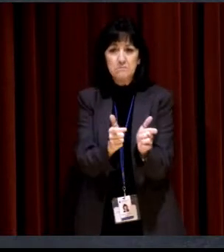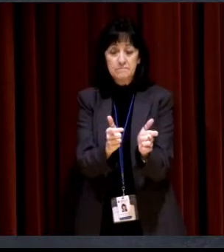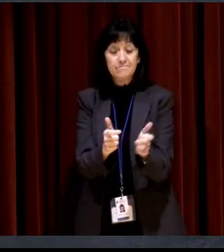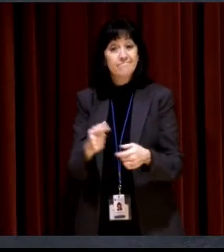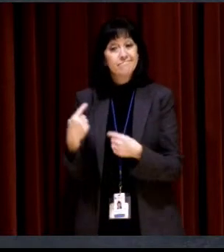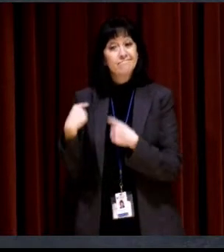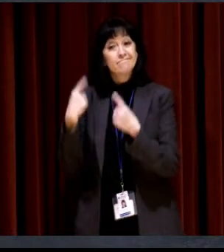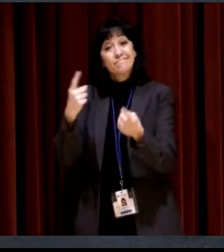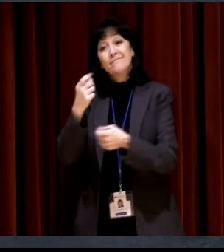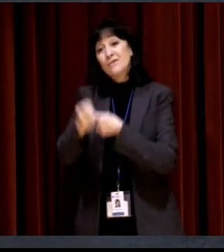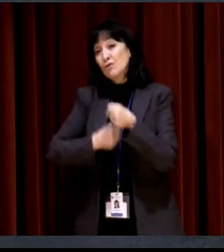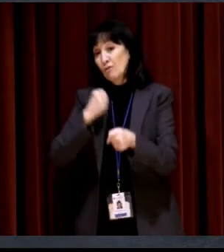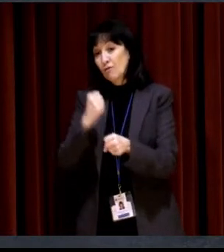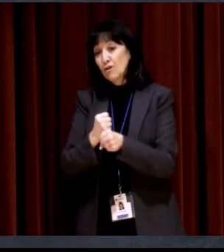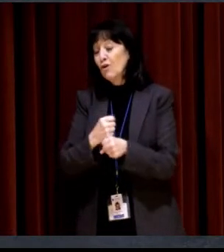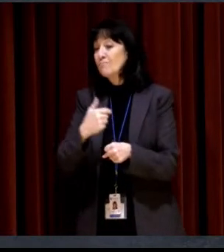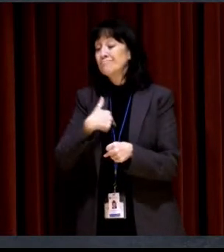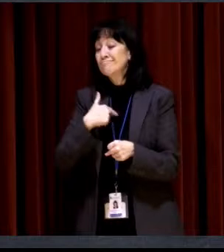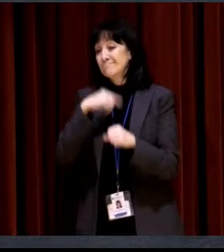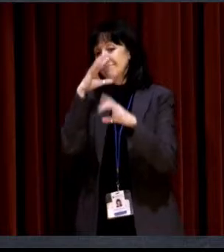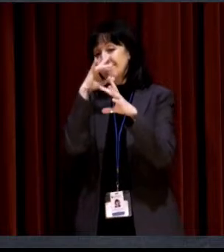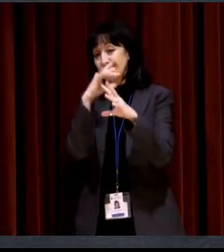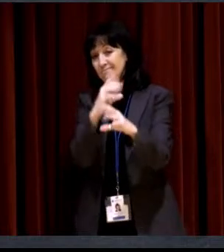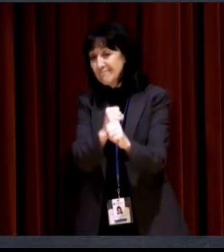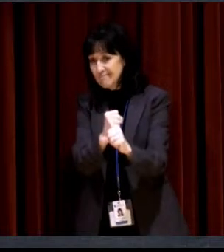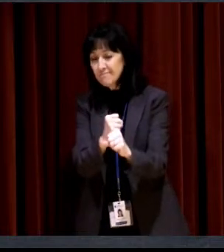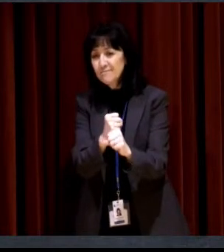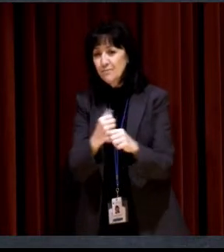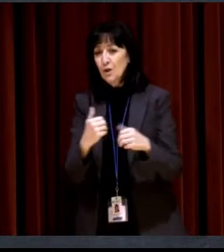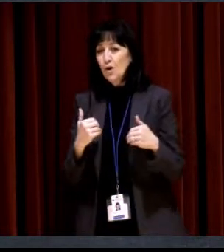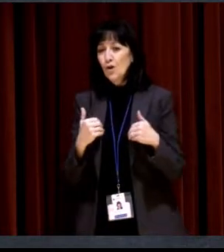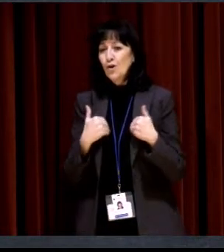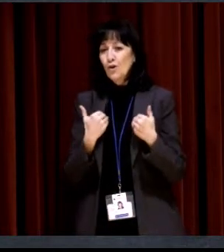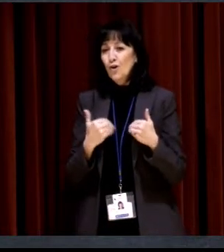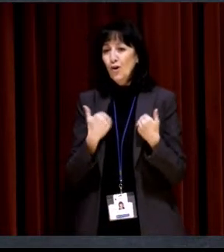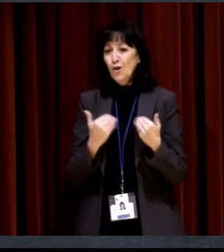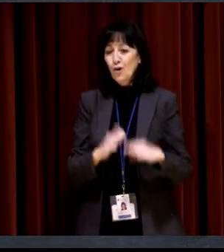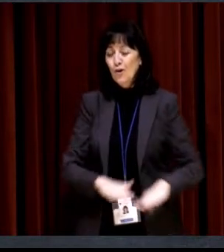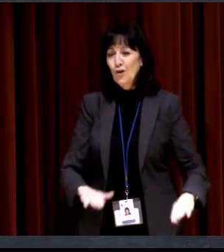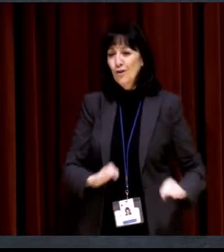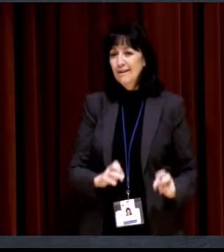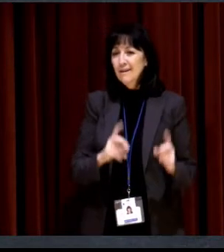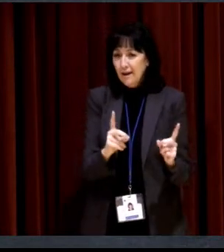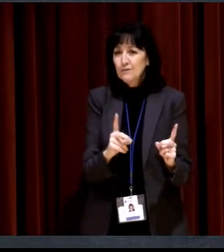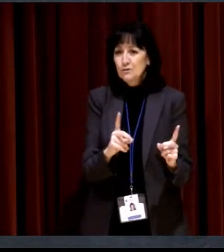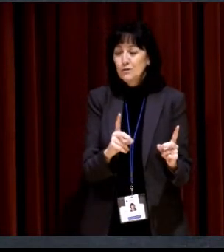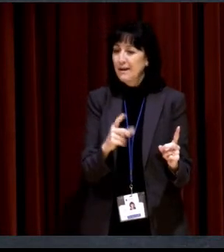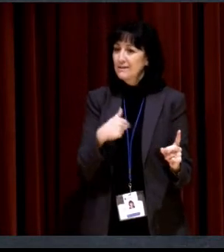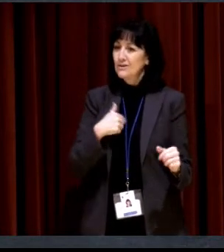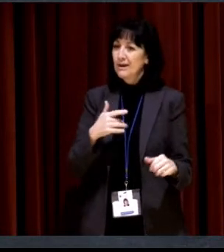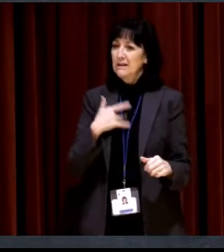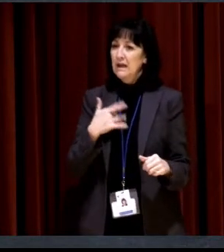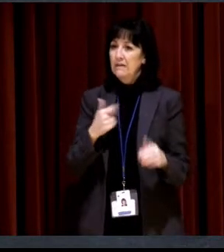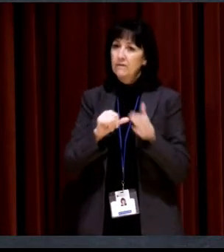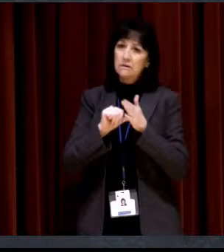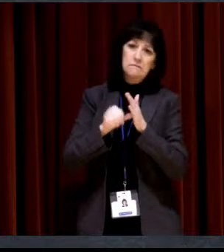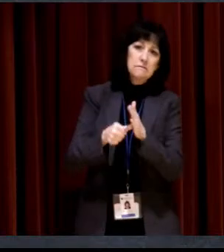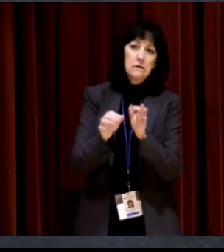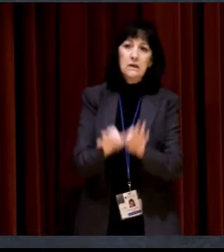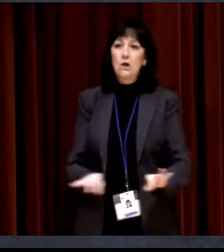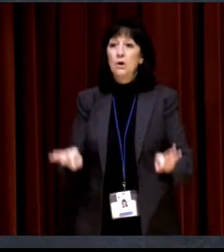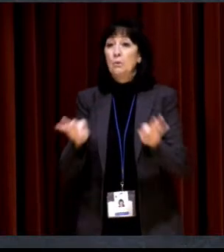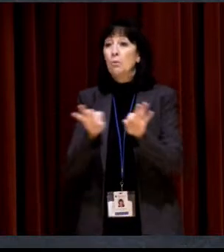passionate about early education, wondering how to get it right from the beginning, and have been involved in former Governor